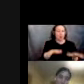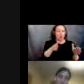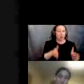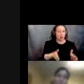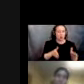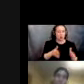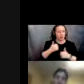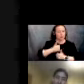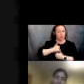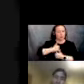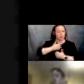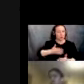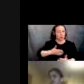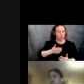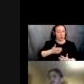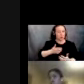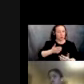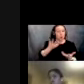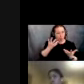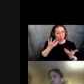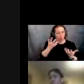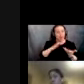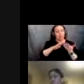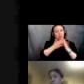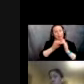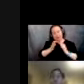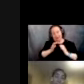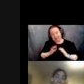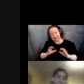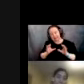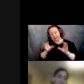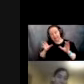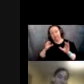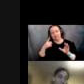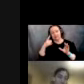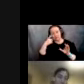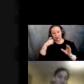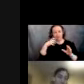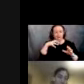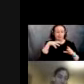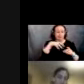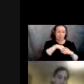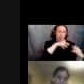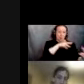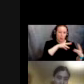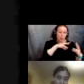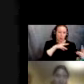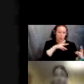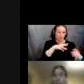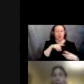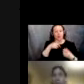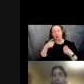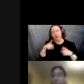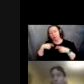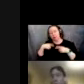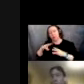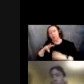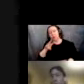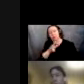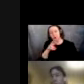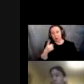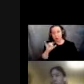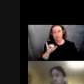soldiers who were hoping to gain citizenship through combat, as well as combat in World War I. Unfortunately, the